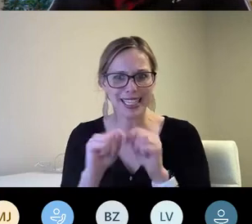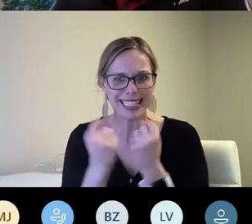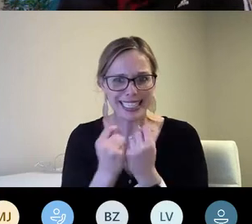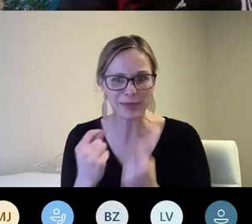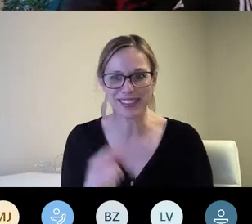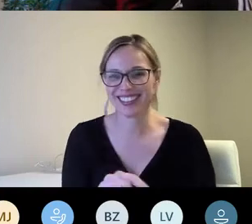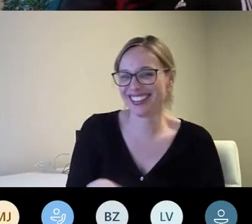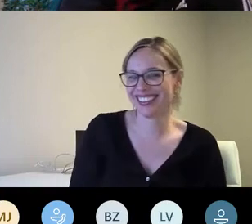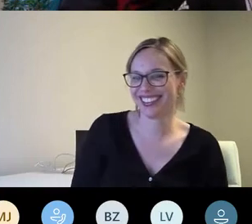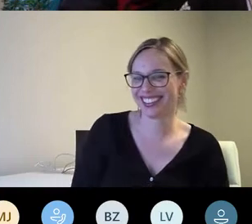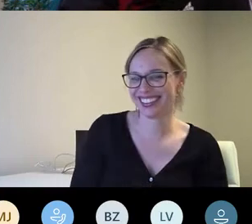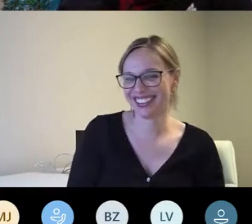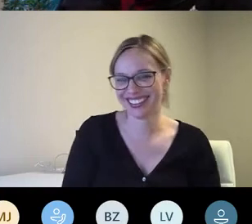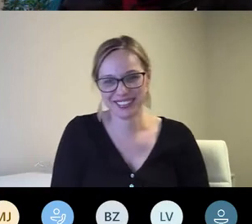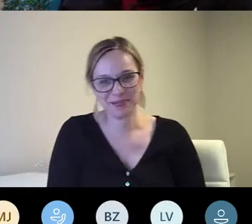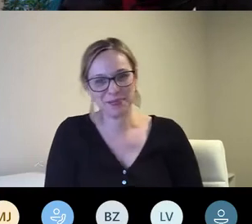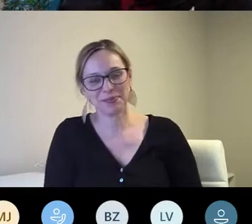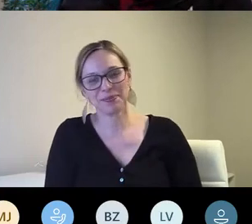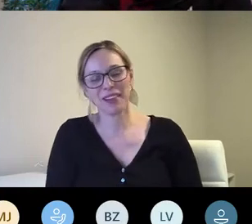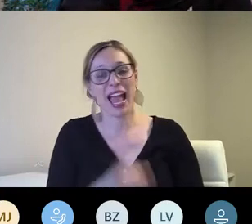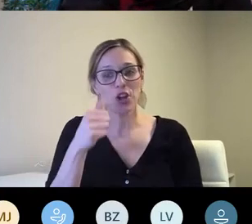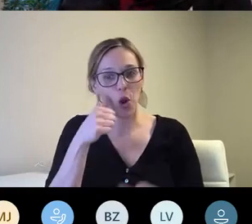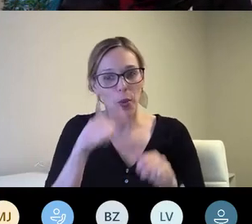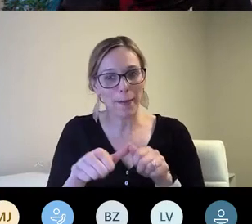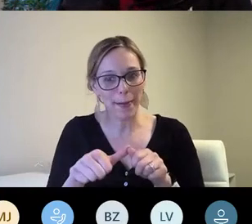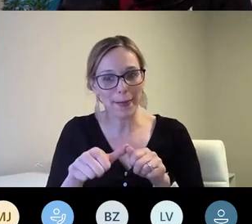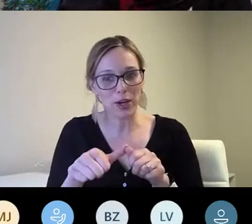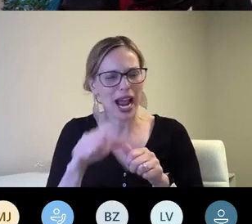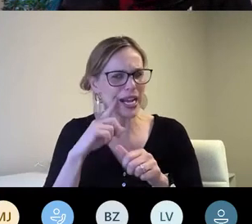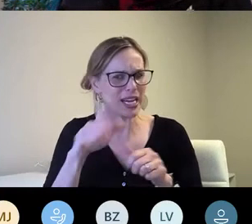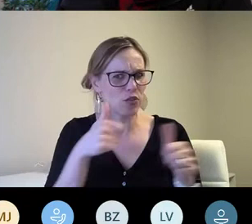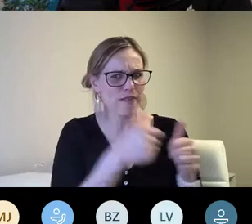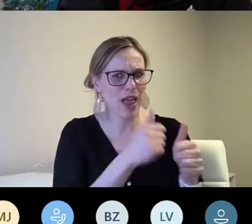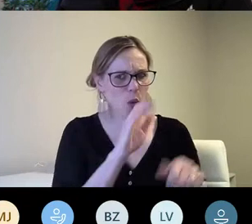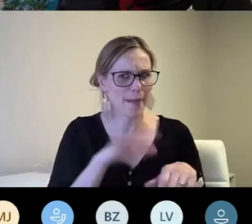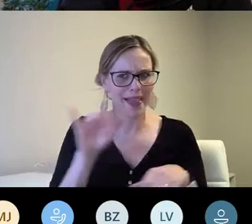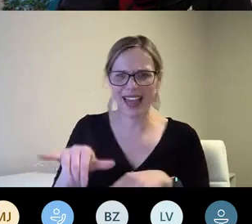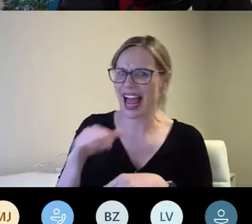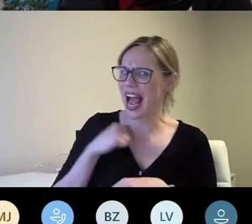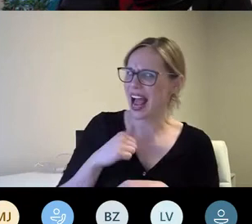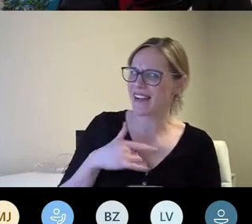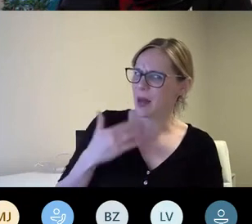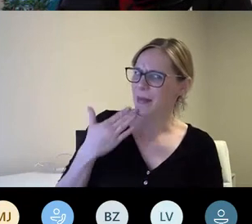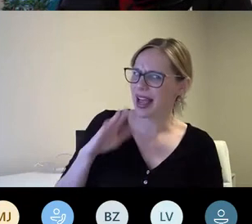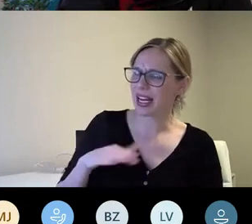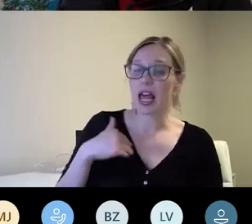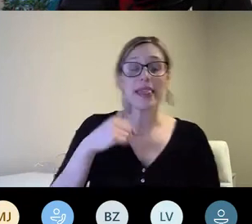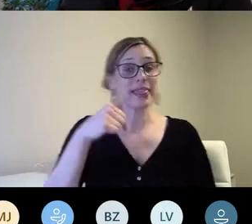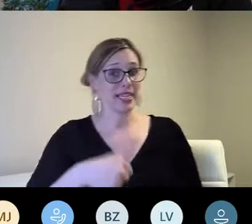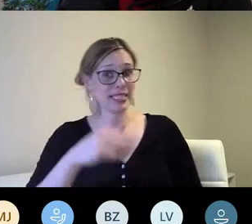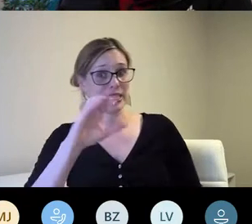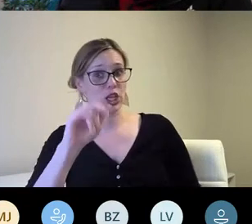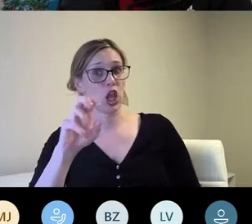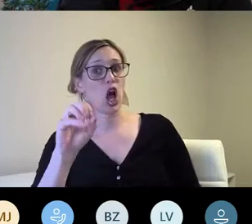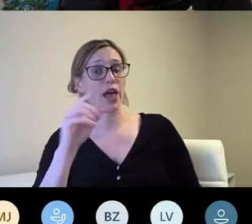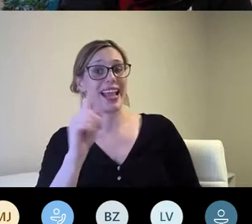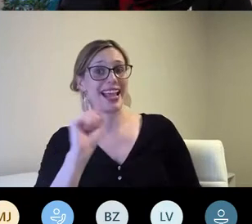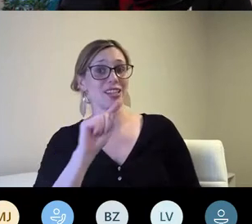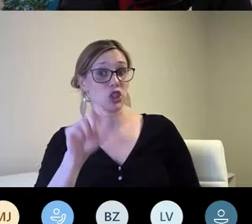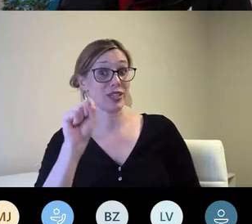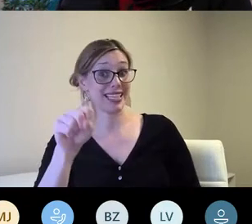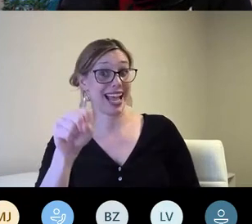I don't remember. I will need to follow up on that. I feel bad not knowing that off the top. This is Claude. The answer is yes. Okay,